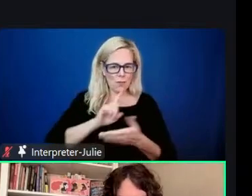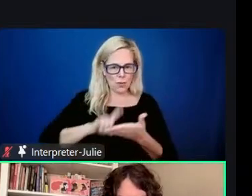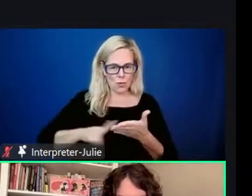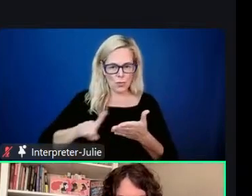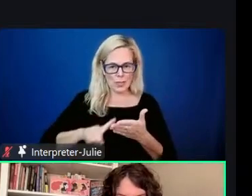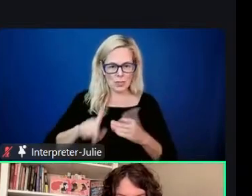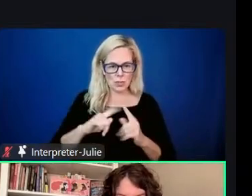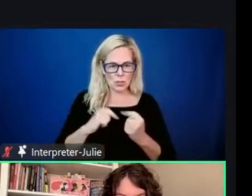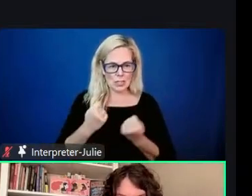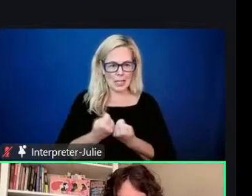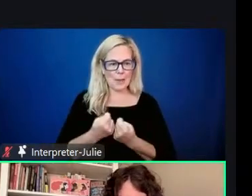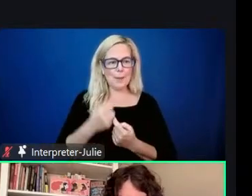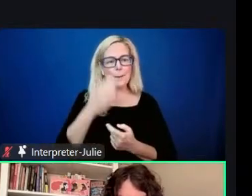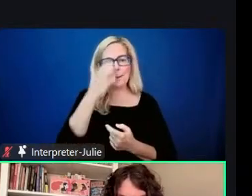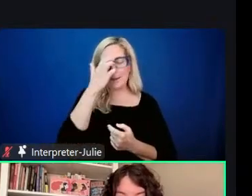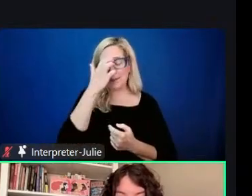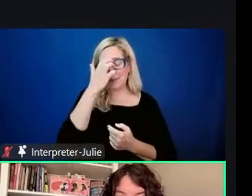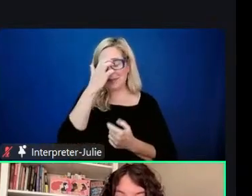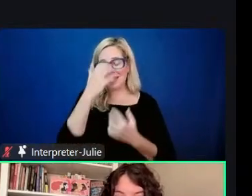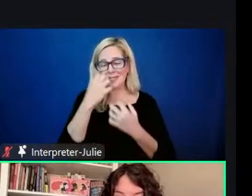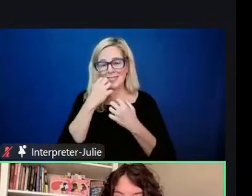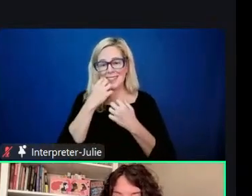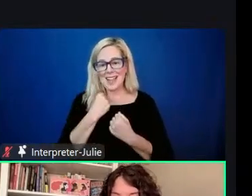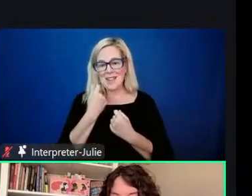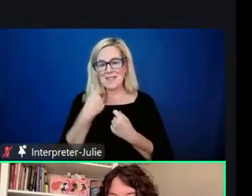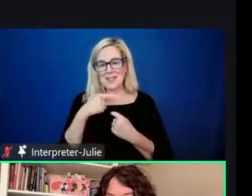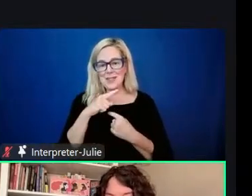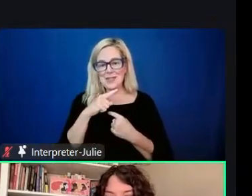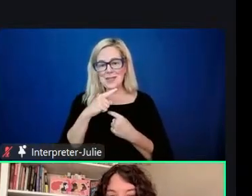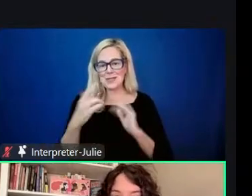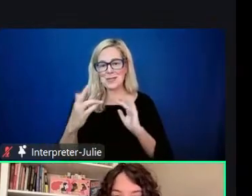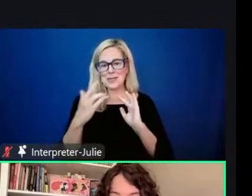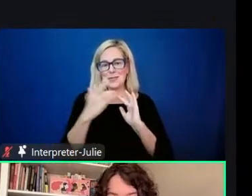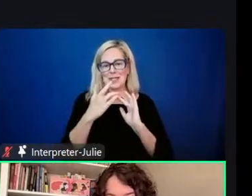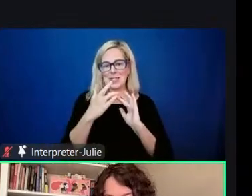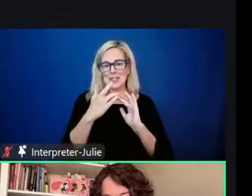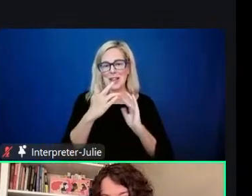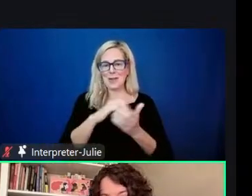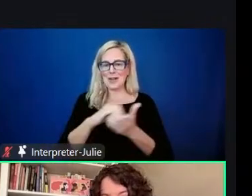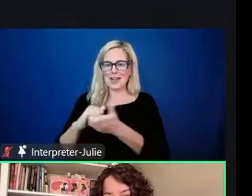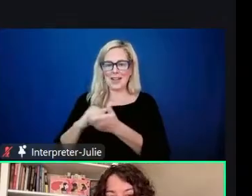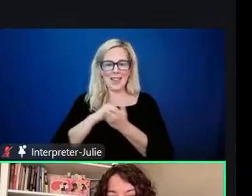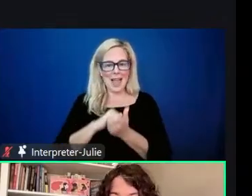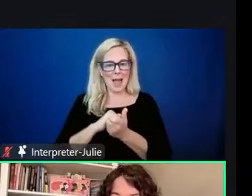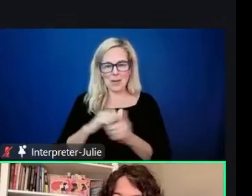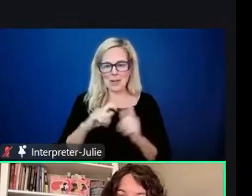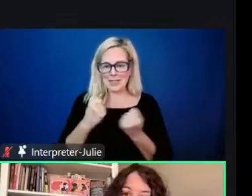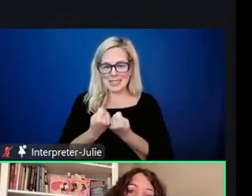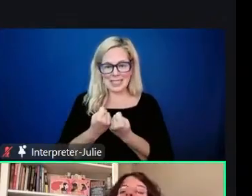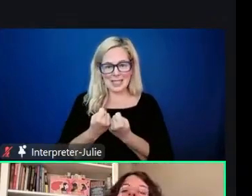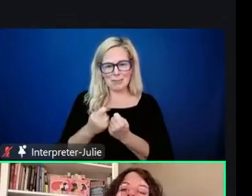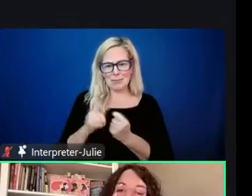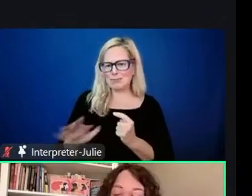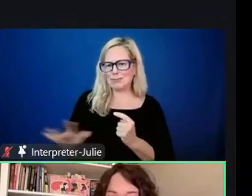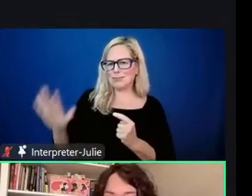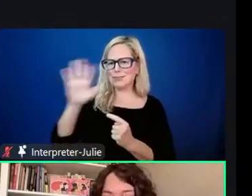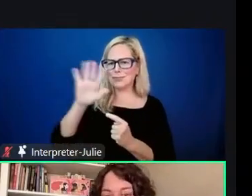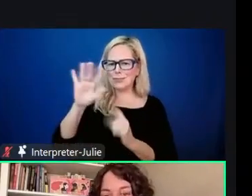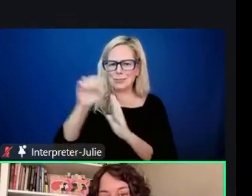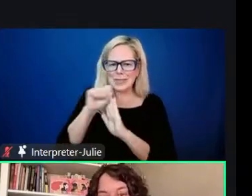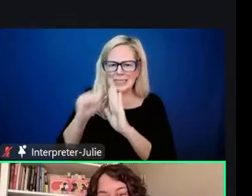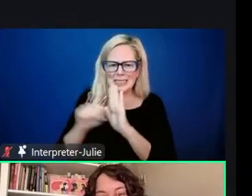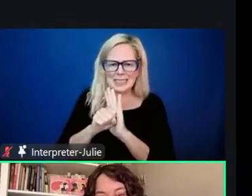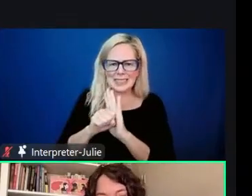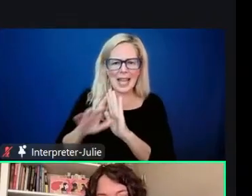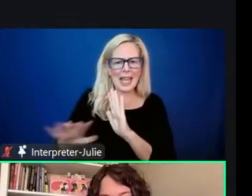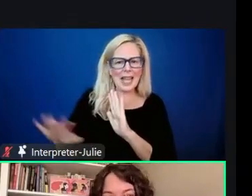And we would love for you to reach out and collaborate with us. This is a super collaborative team. We span states, we span specialties,